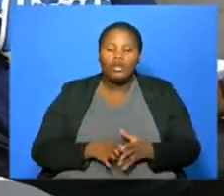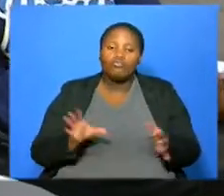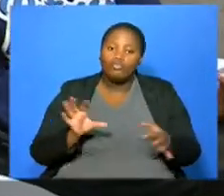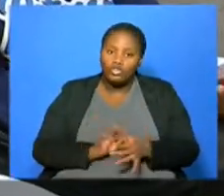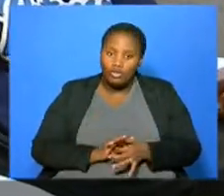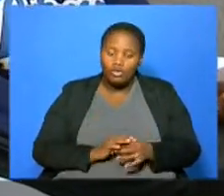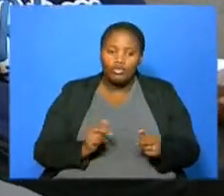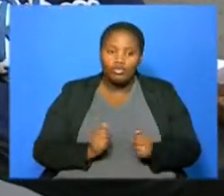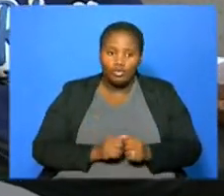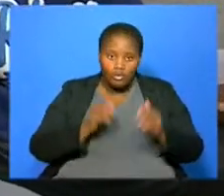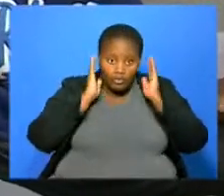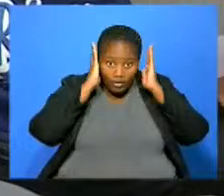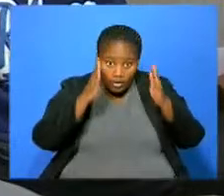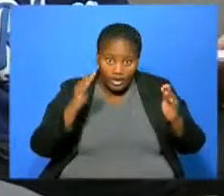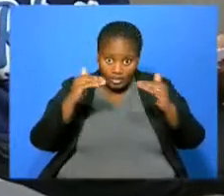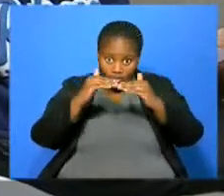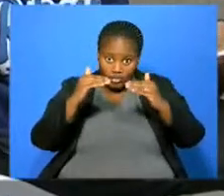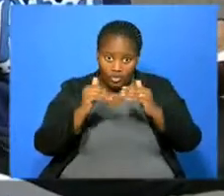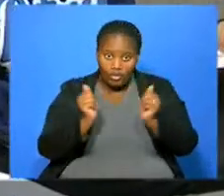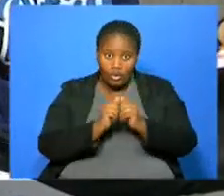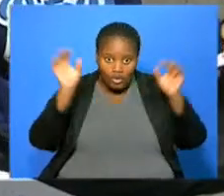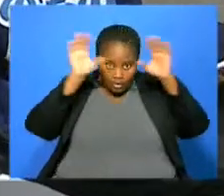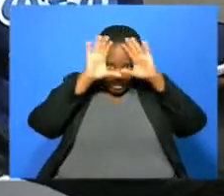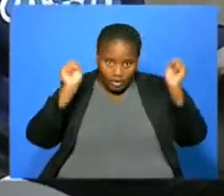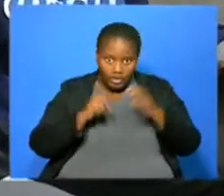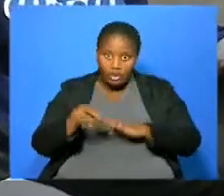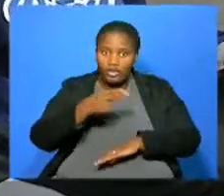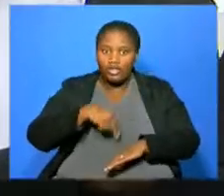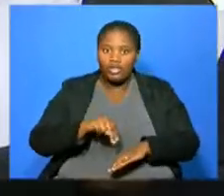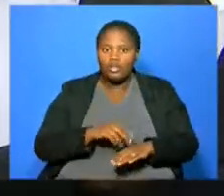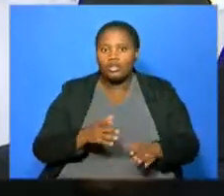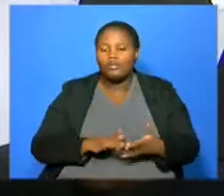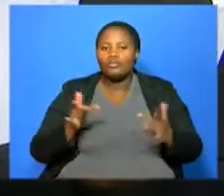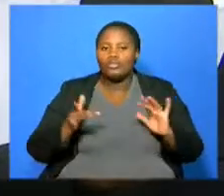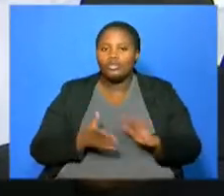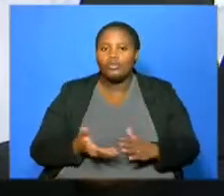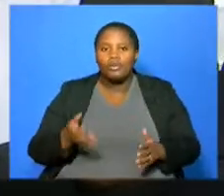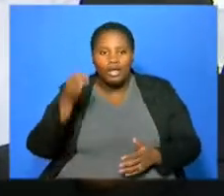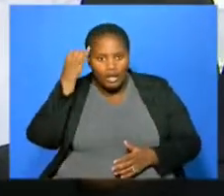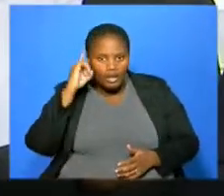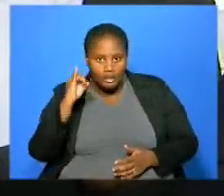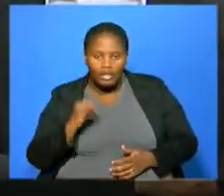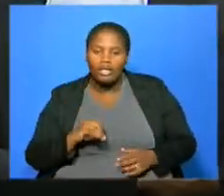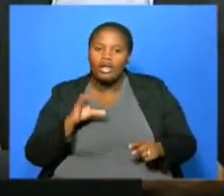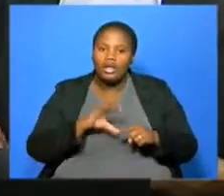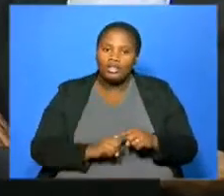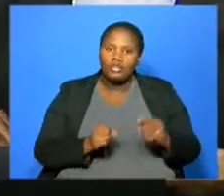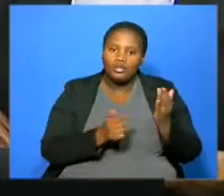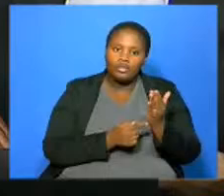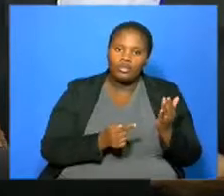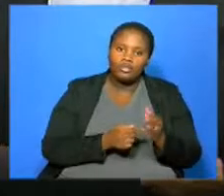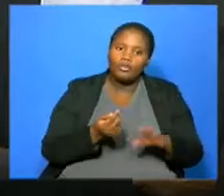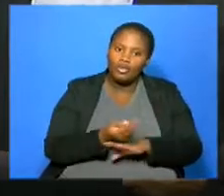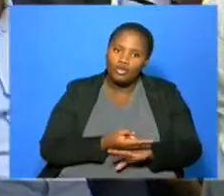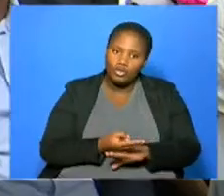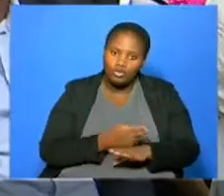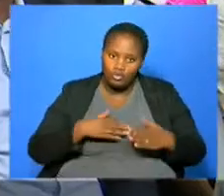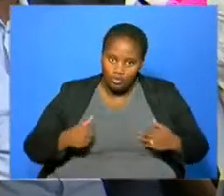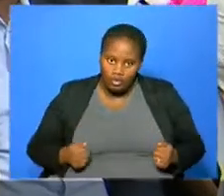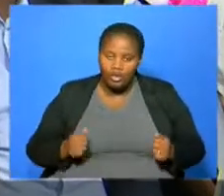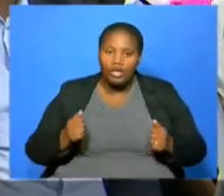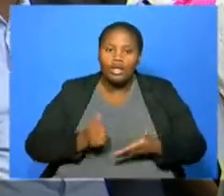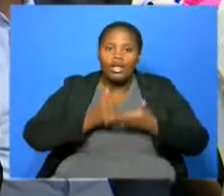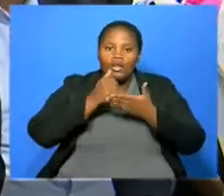commitment to align with President Masisi's National Digital Transformation Strategy drive towards leveraging technology for the benefit of